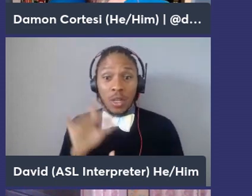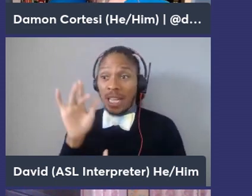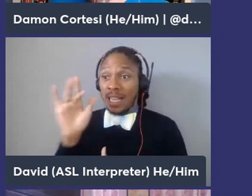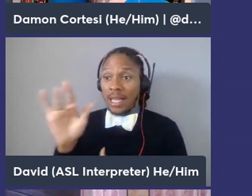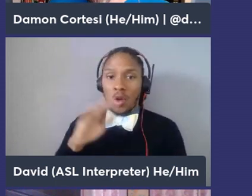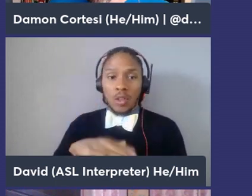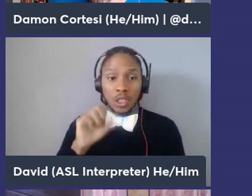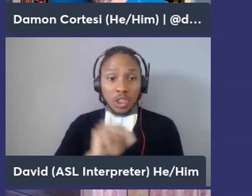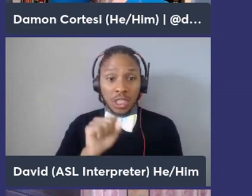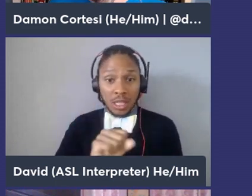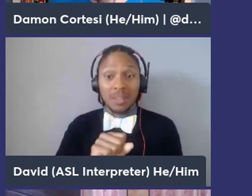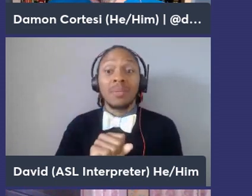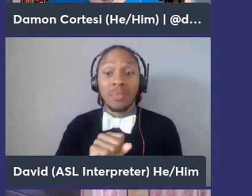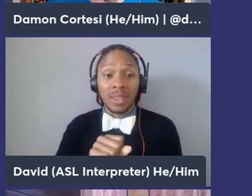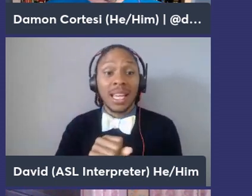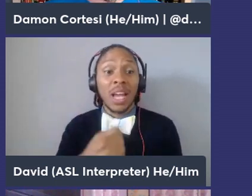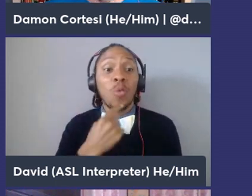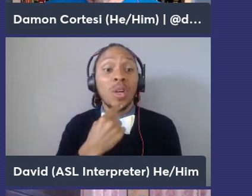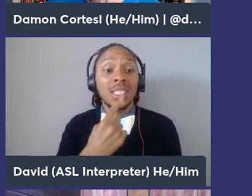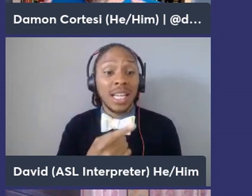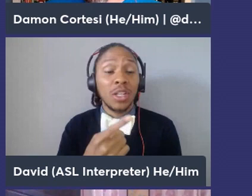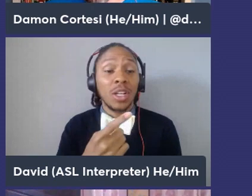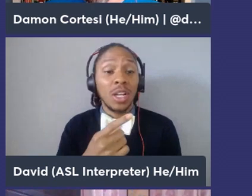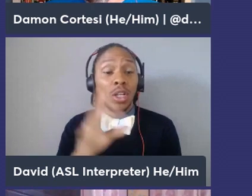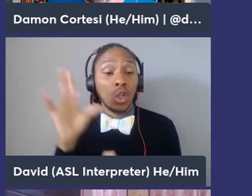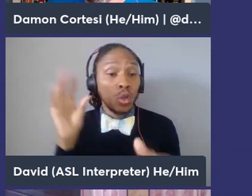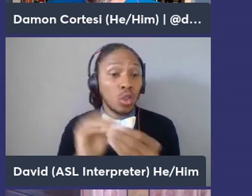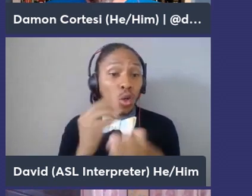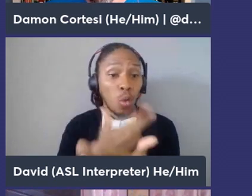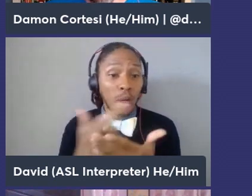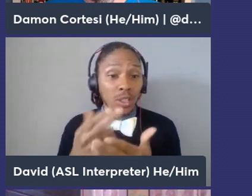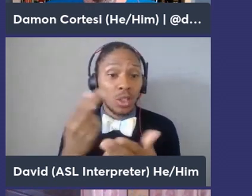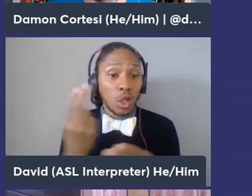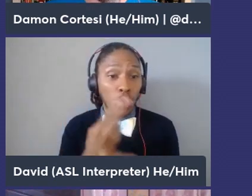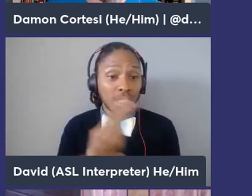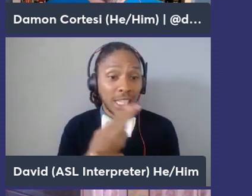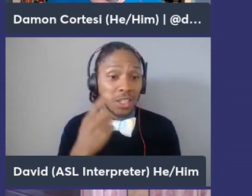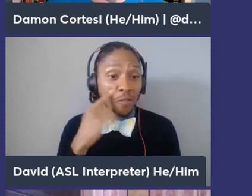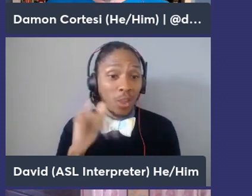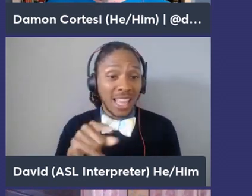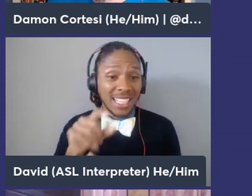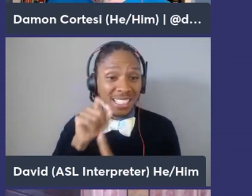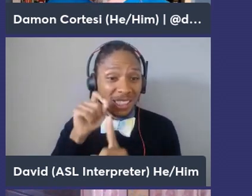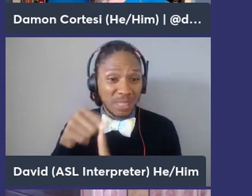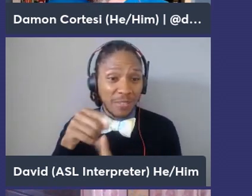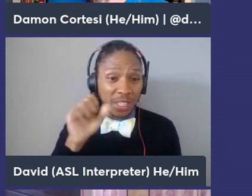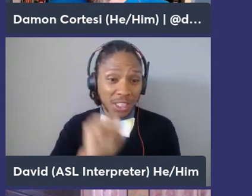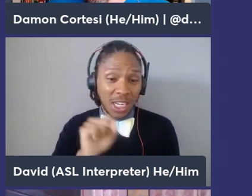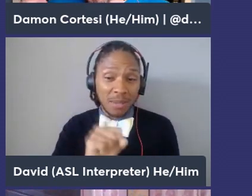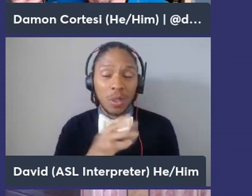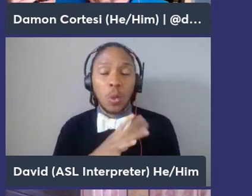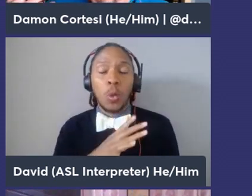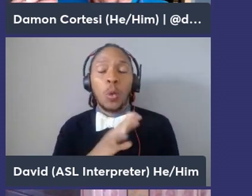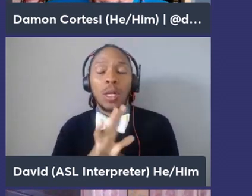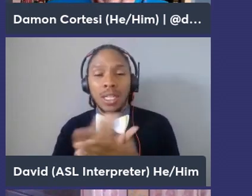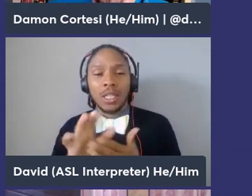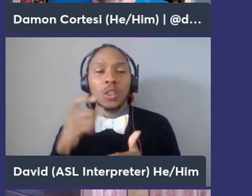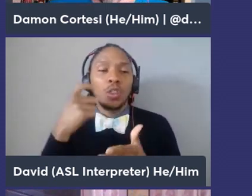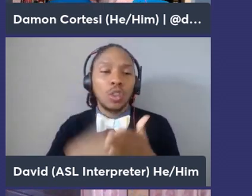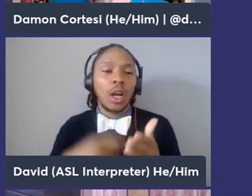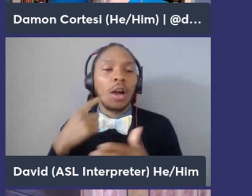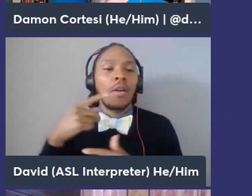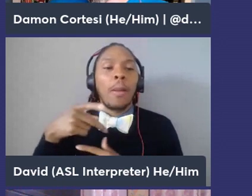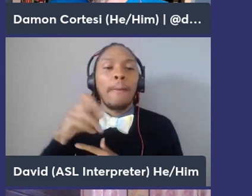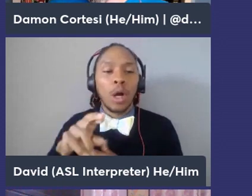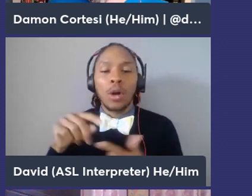job, and it actually will tell you the total resource utilization for that specific job, which is really neat. So you get charged,